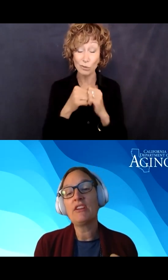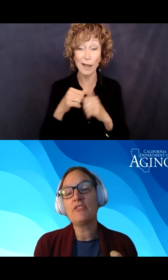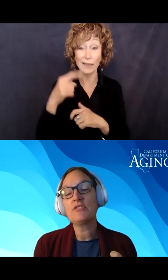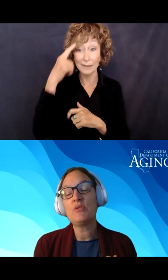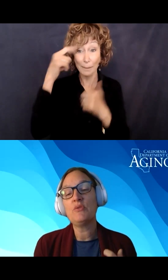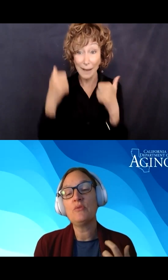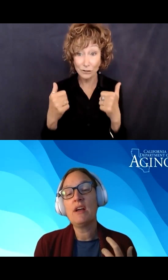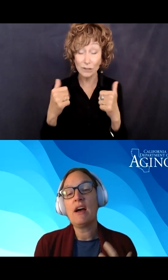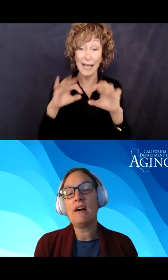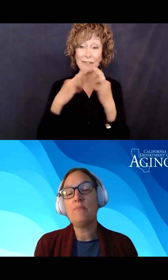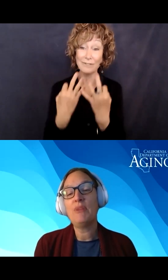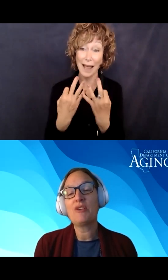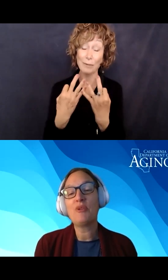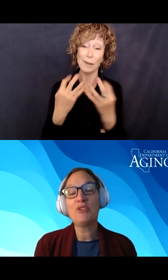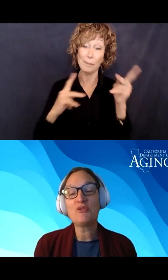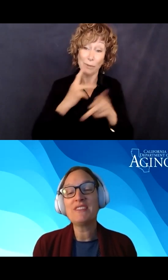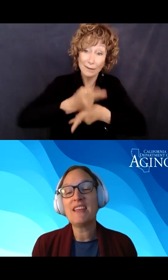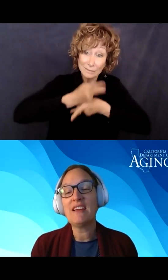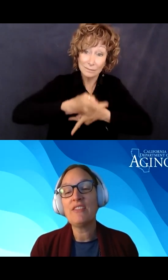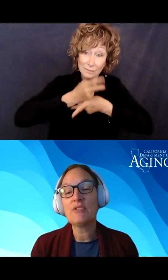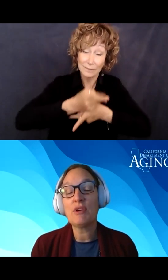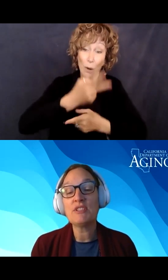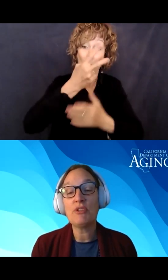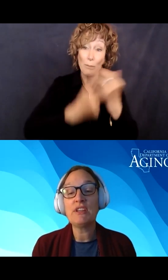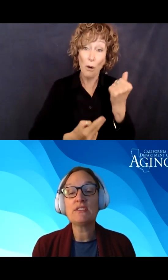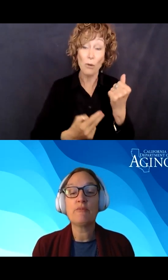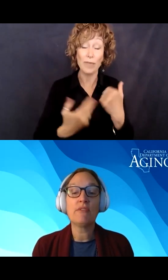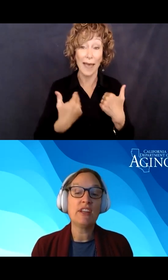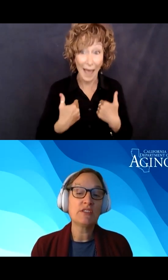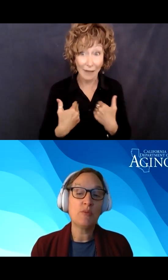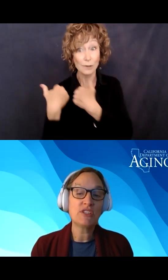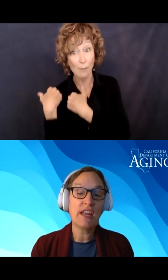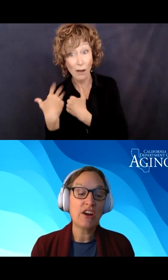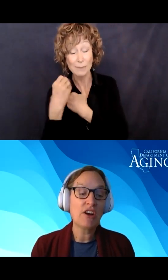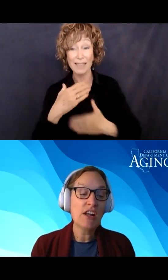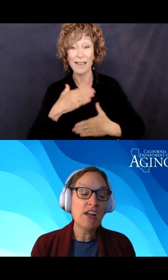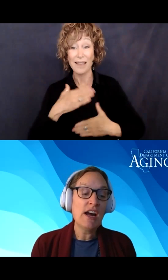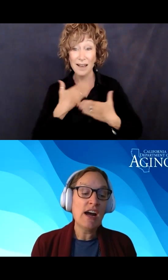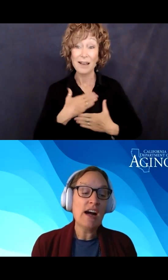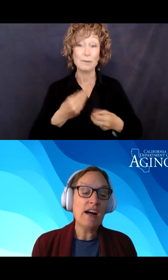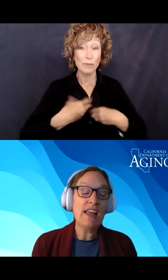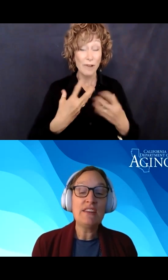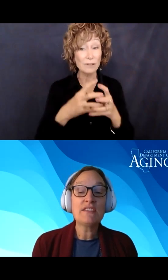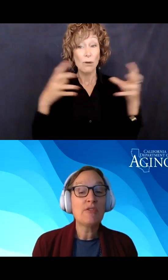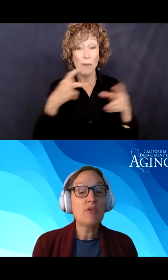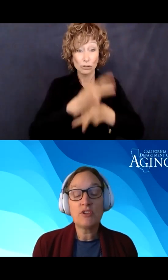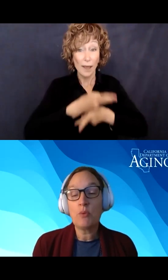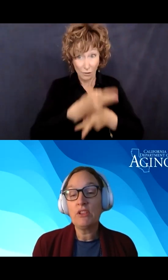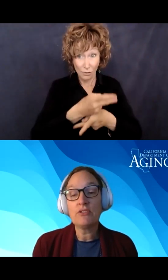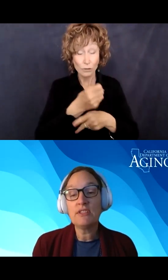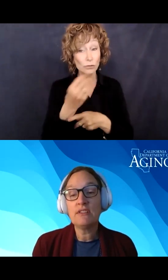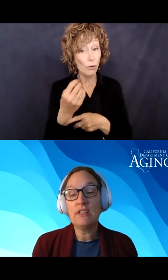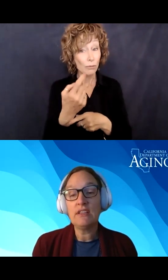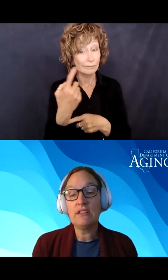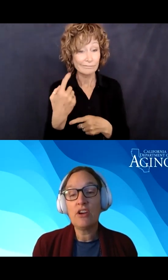family caregivers who bear both the joys and the responsibilities of providing so much care. And of course,